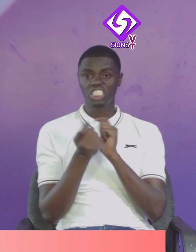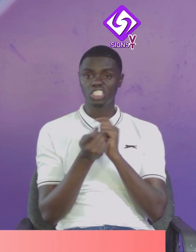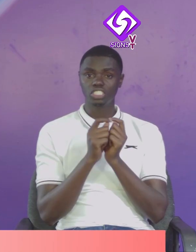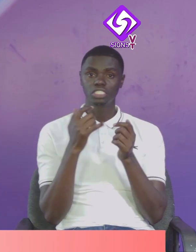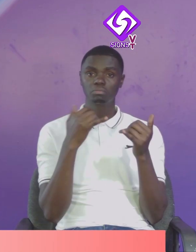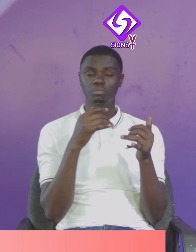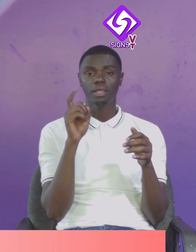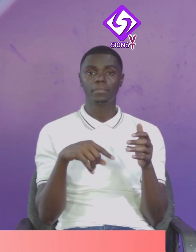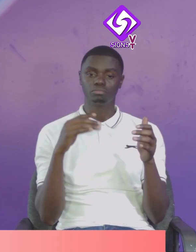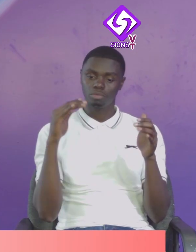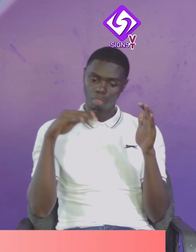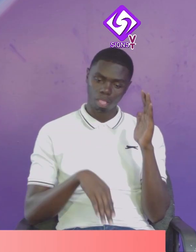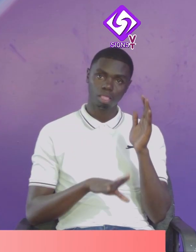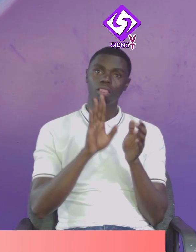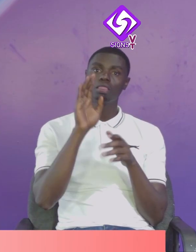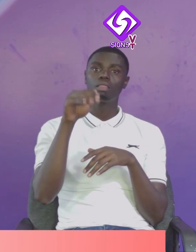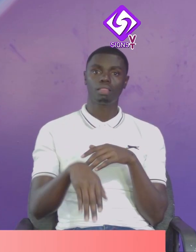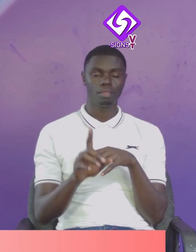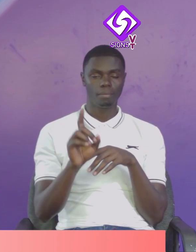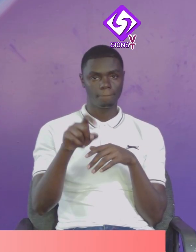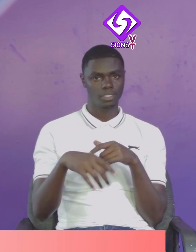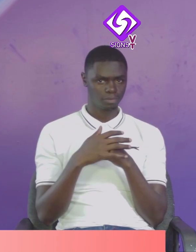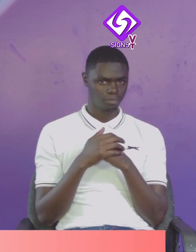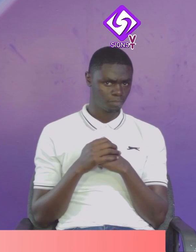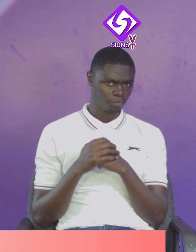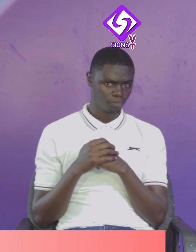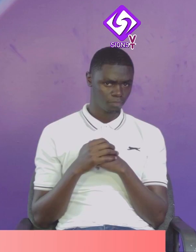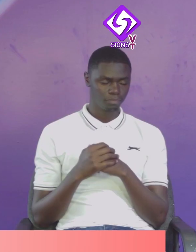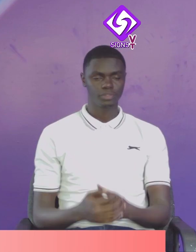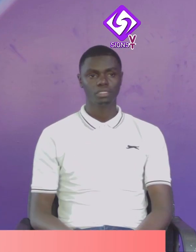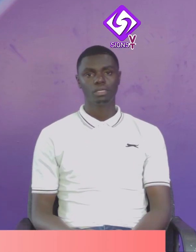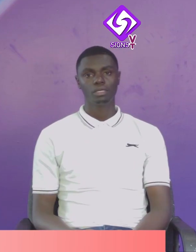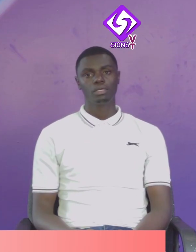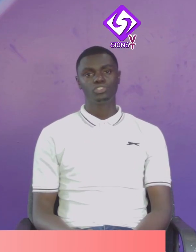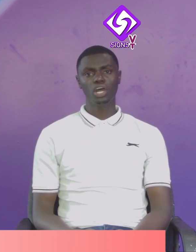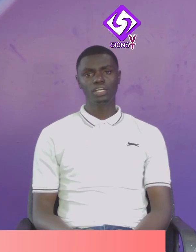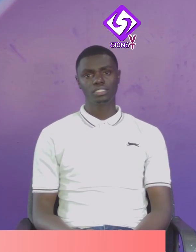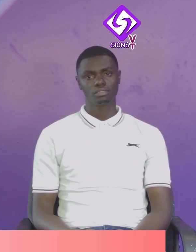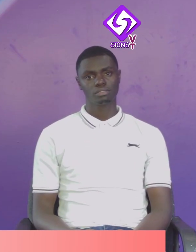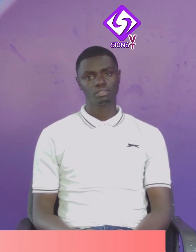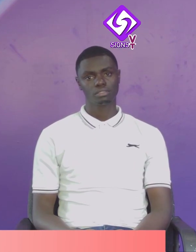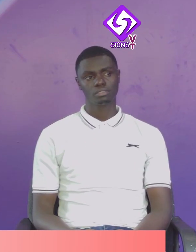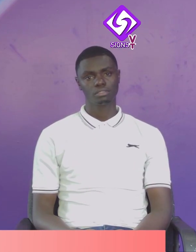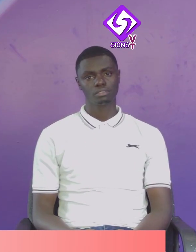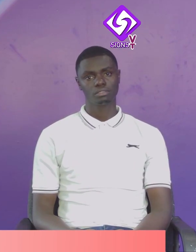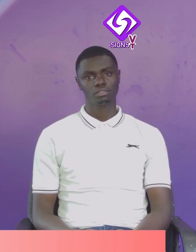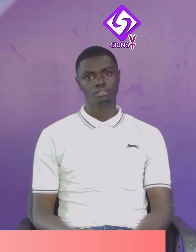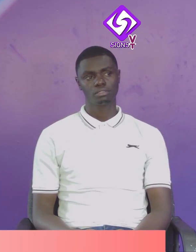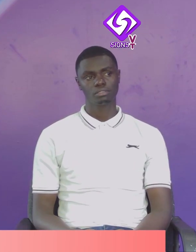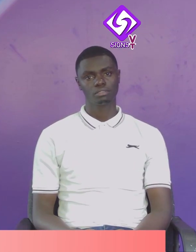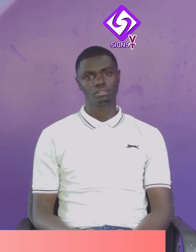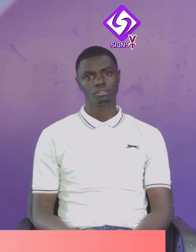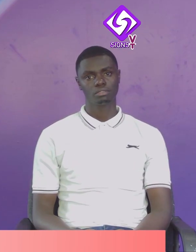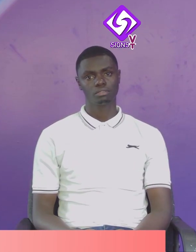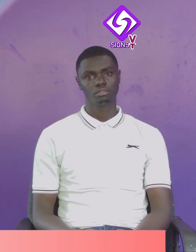well. Remember, Robert Matano has not even made the first transfer window at the club, Right. and is just new to the club, and he needs